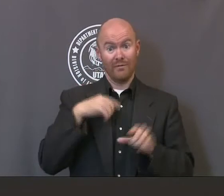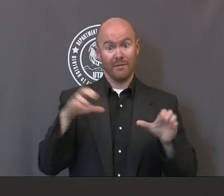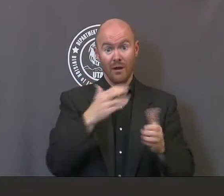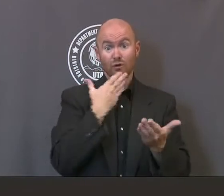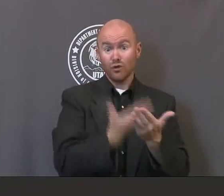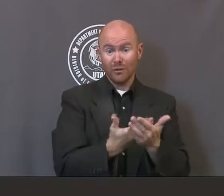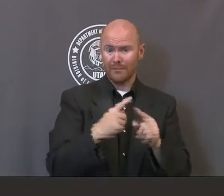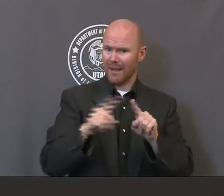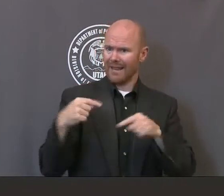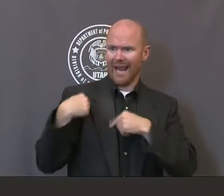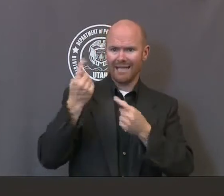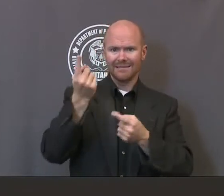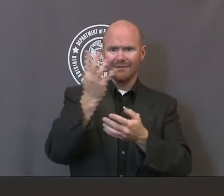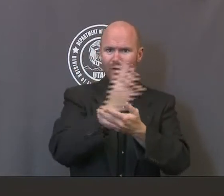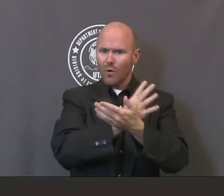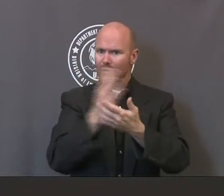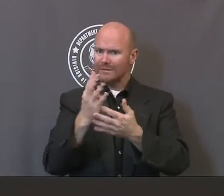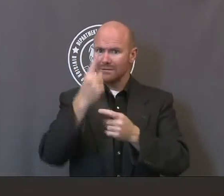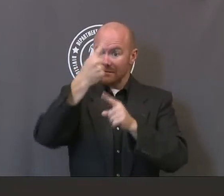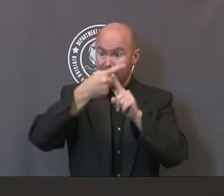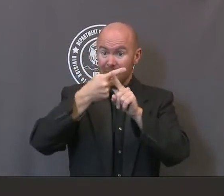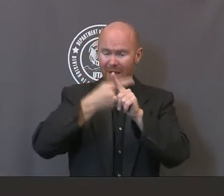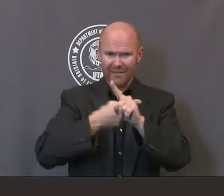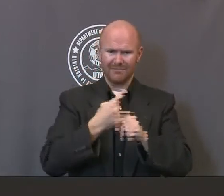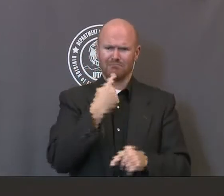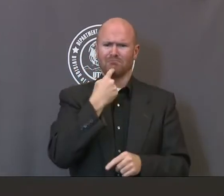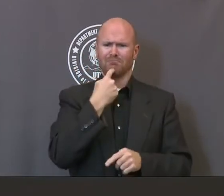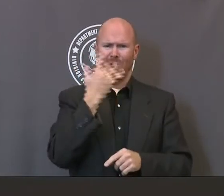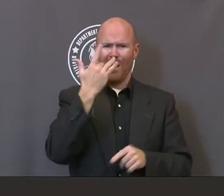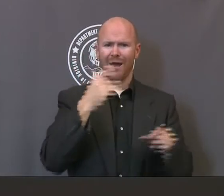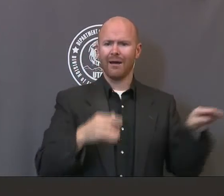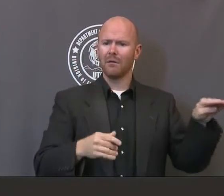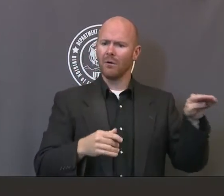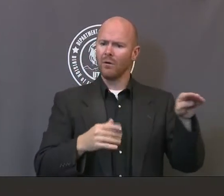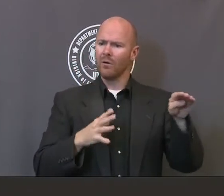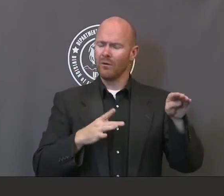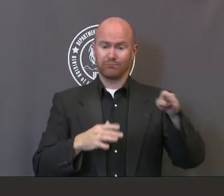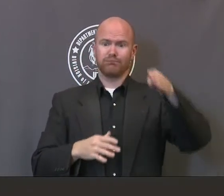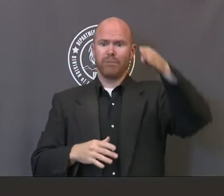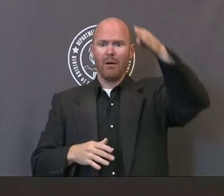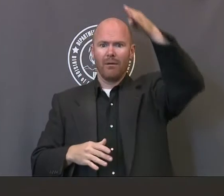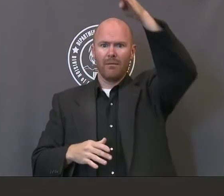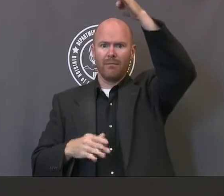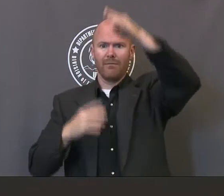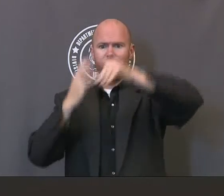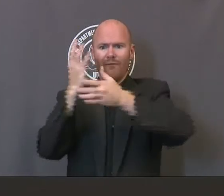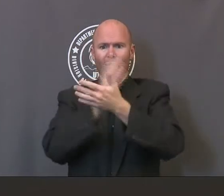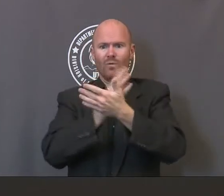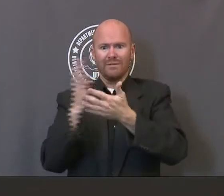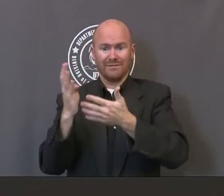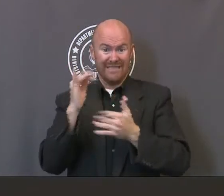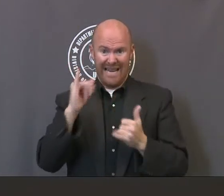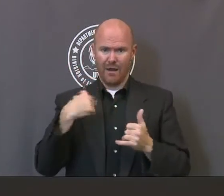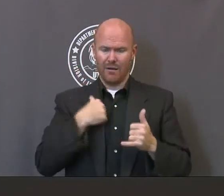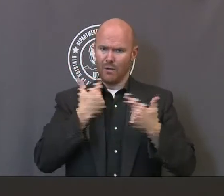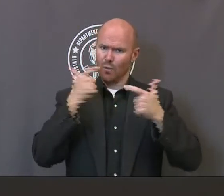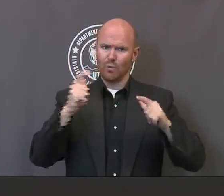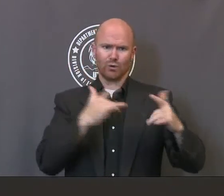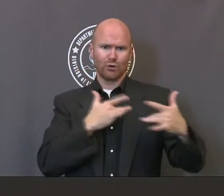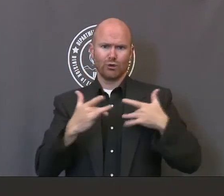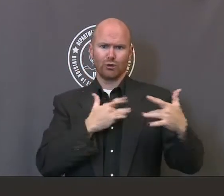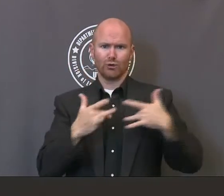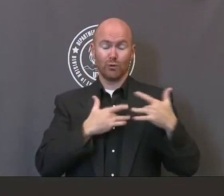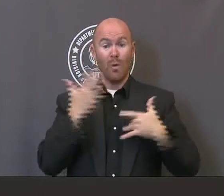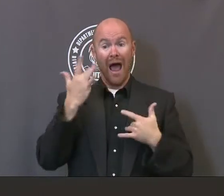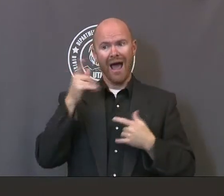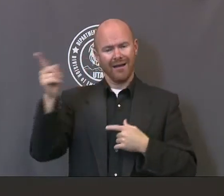the last 4 weeks have been a little bit of a disappointment as we've had this tremendous surge, which is really causing us great concern, particularly in the